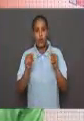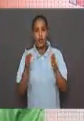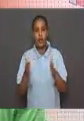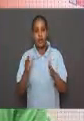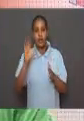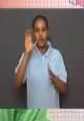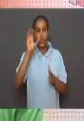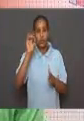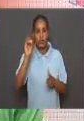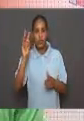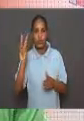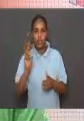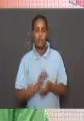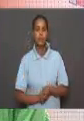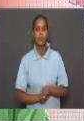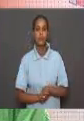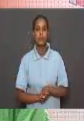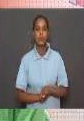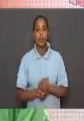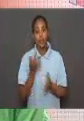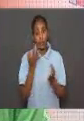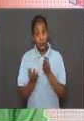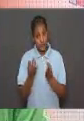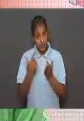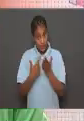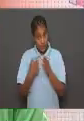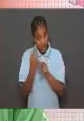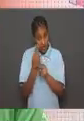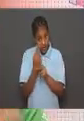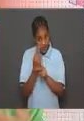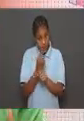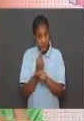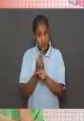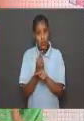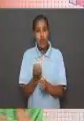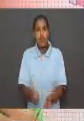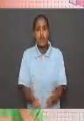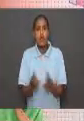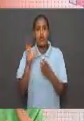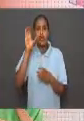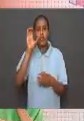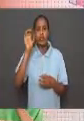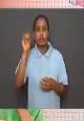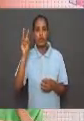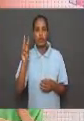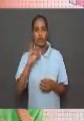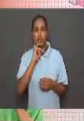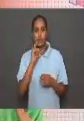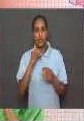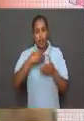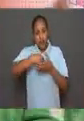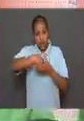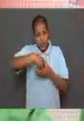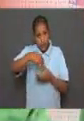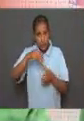of carbon dioxide. If this were to happen, more carbon dioxide would be